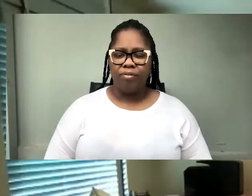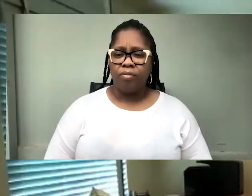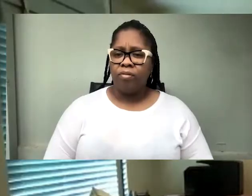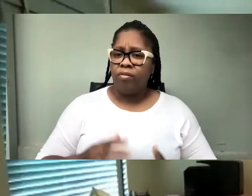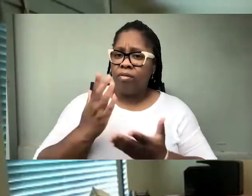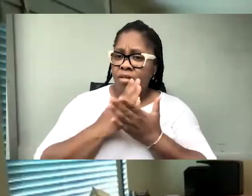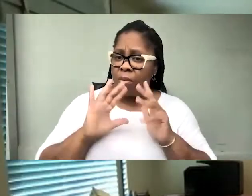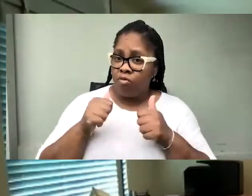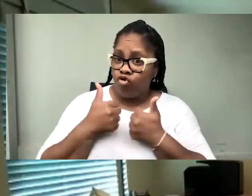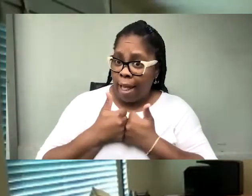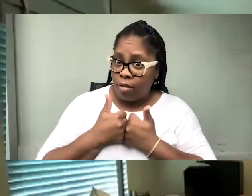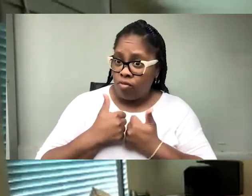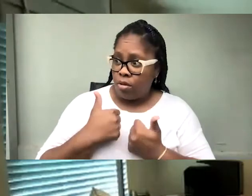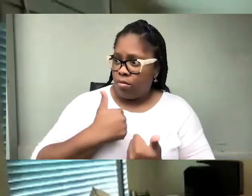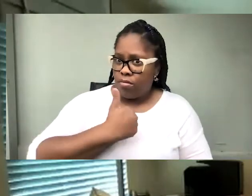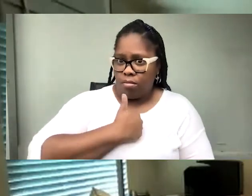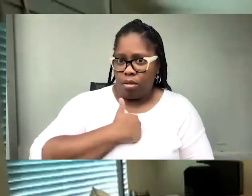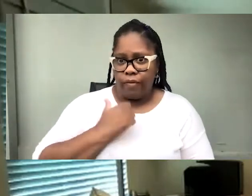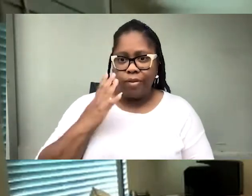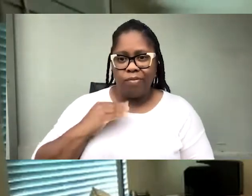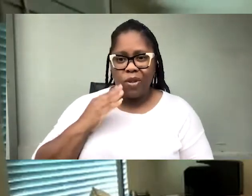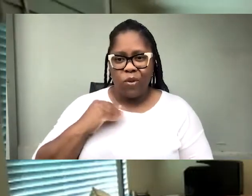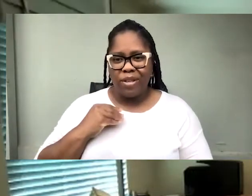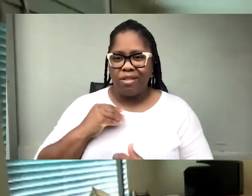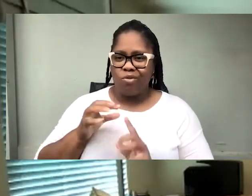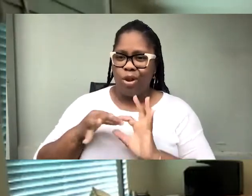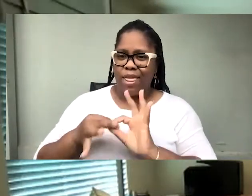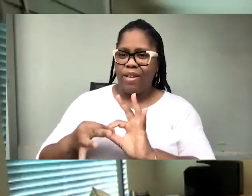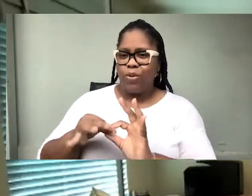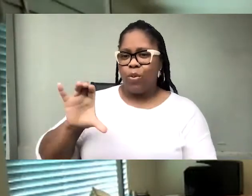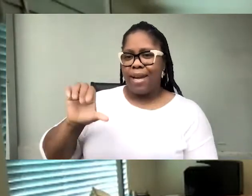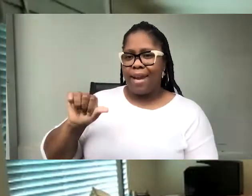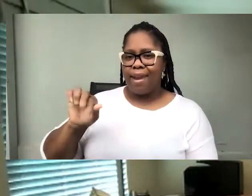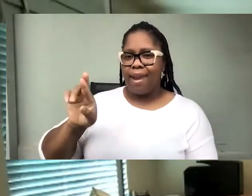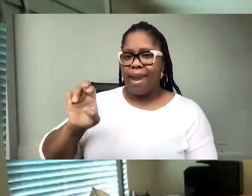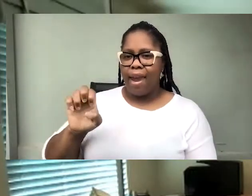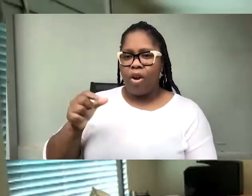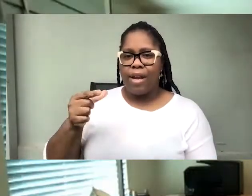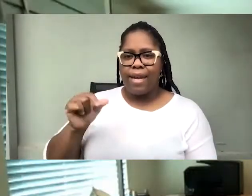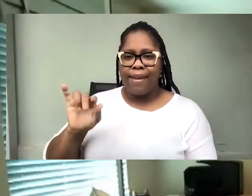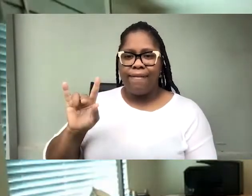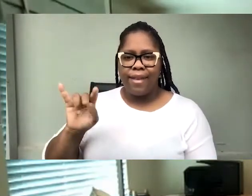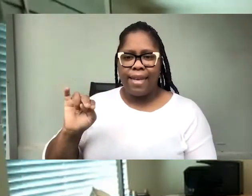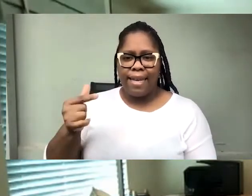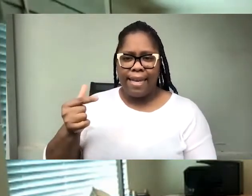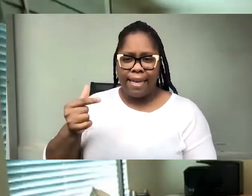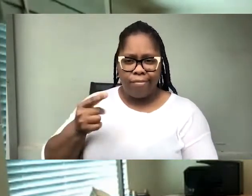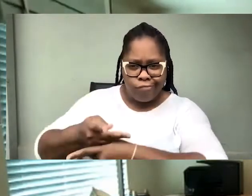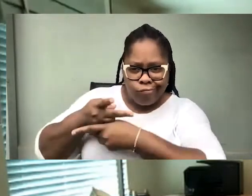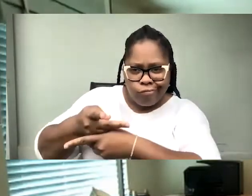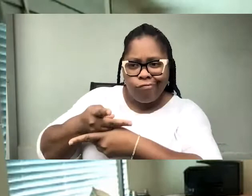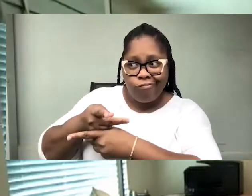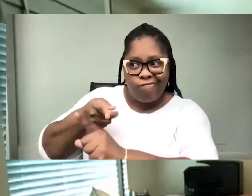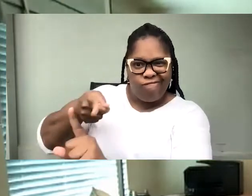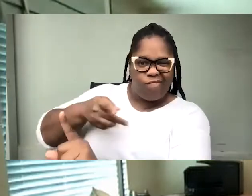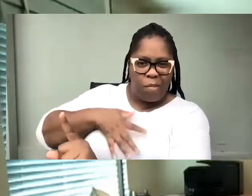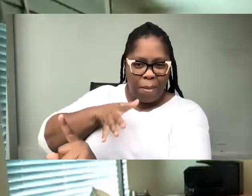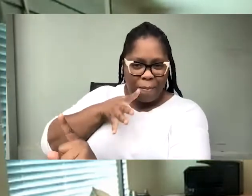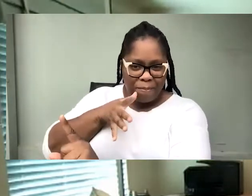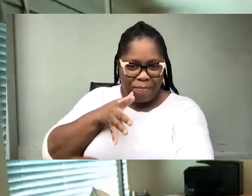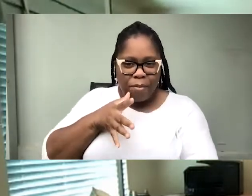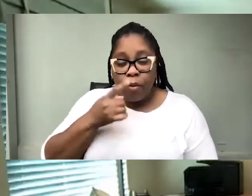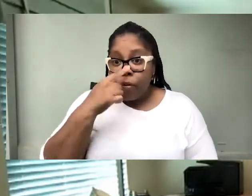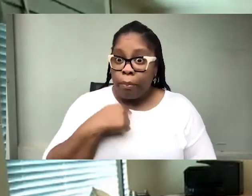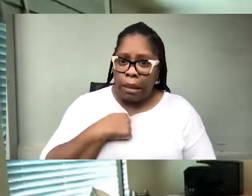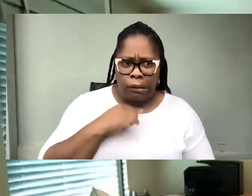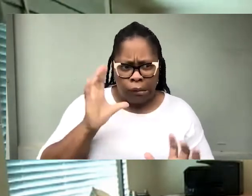Some of the challenges I've experienced with caregiving, specifically regarding my mom, is for me trying to